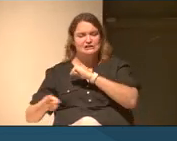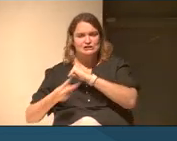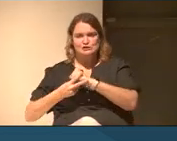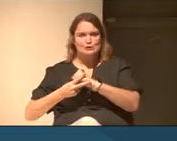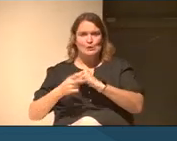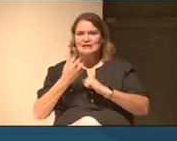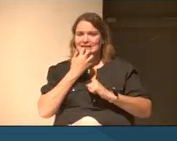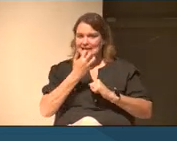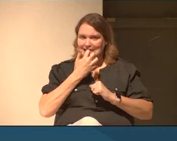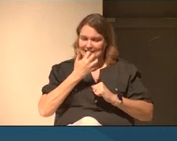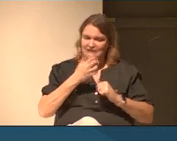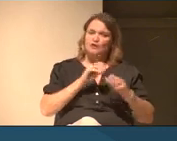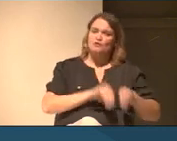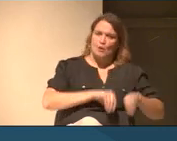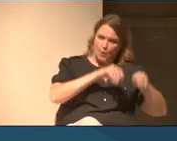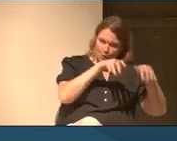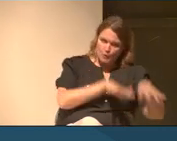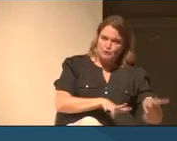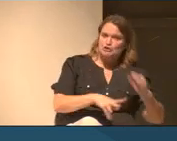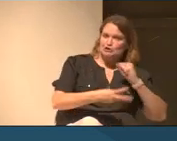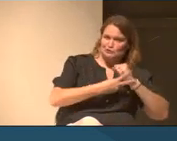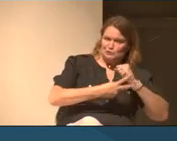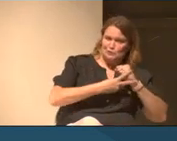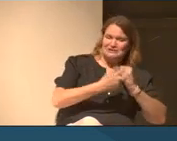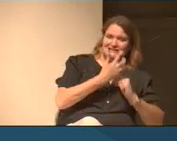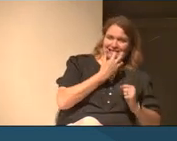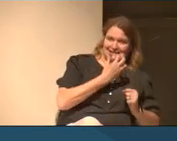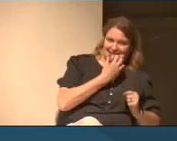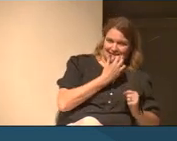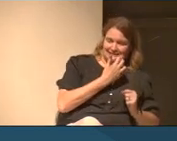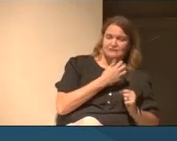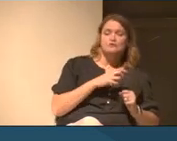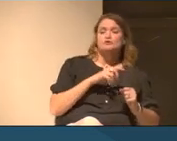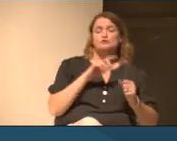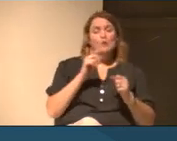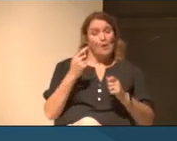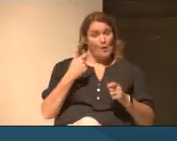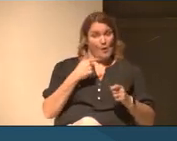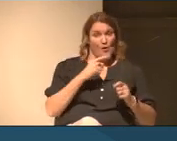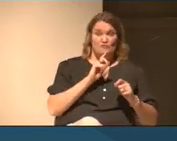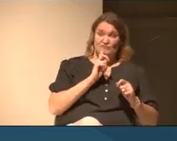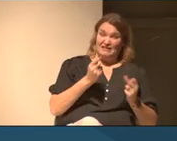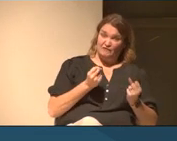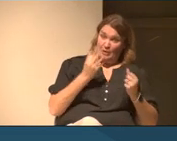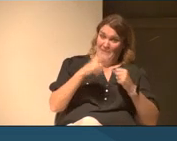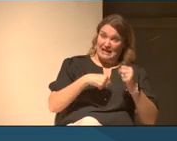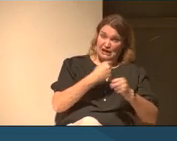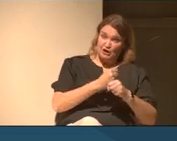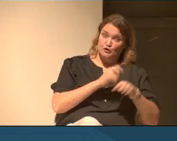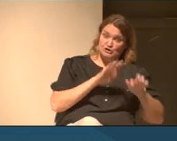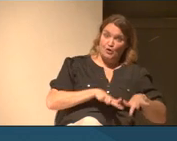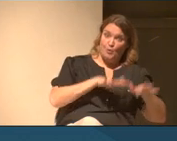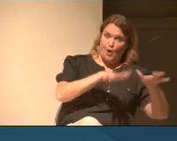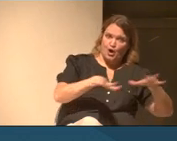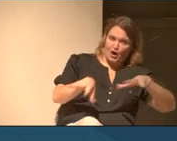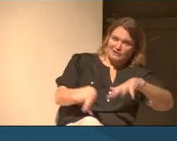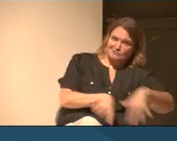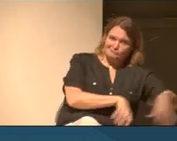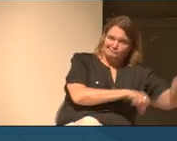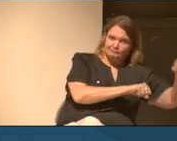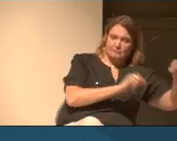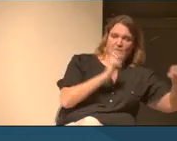the pressure in the sense of heating off the land and absorbed it into the ocean. But this is